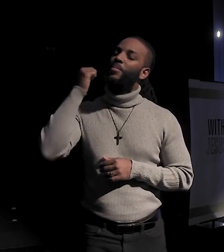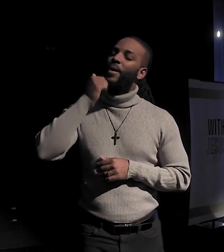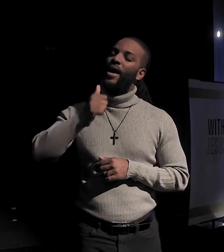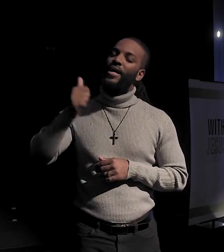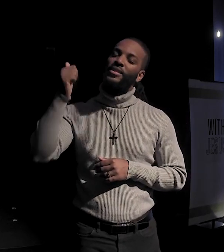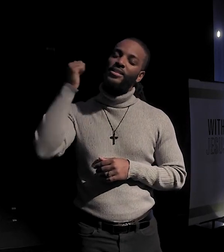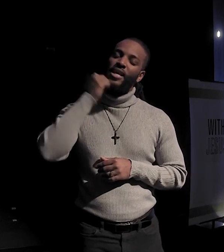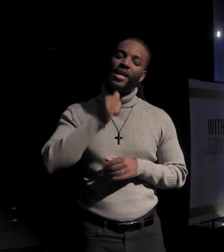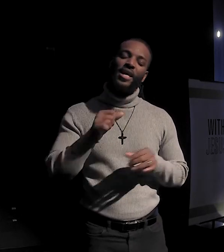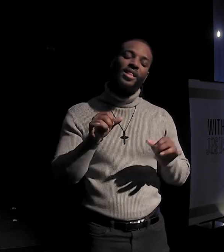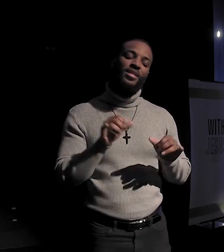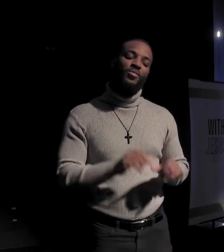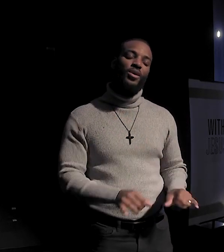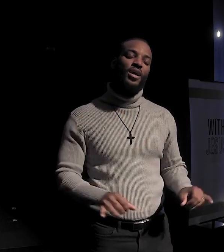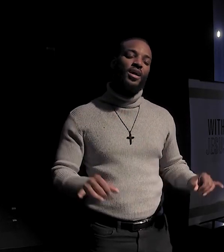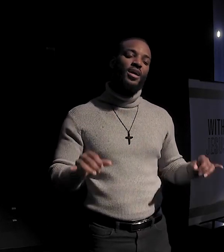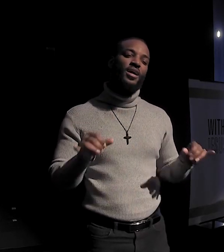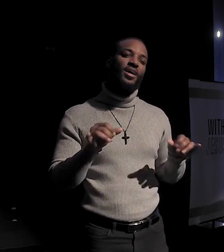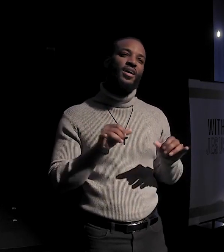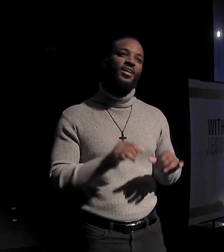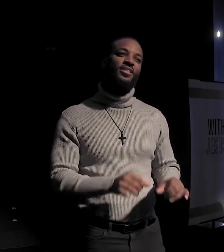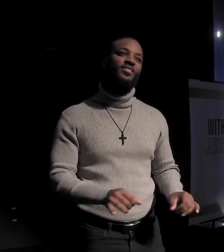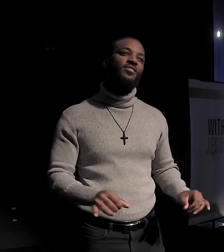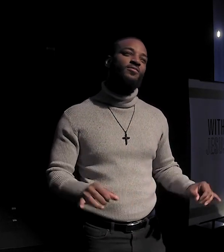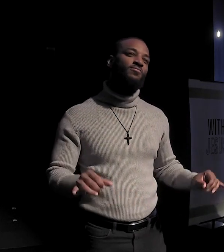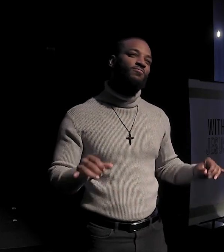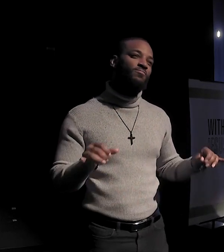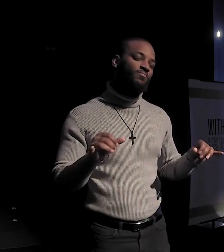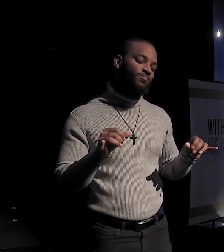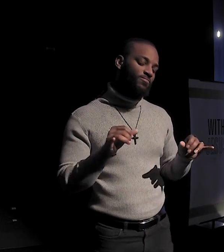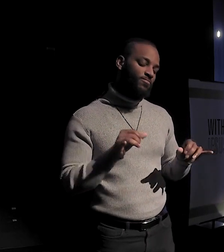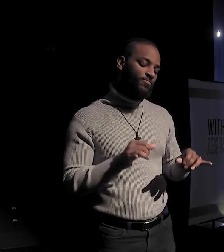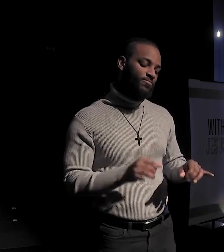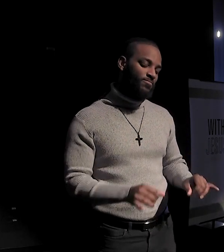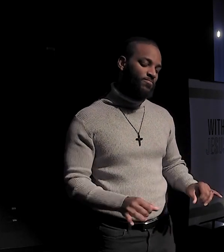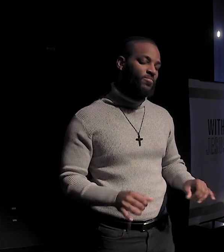This is my daily bread.